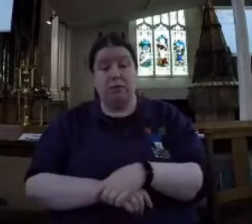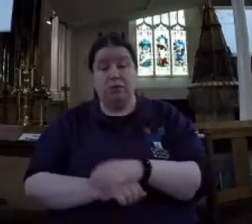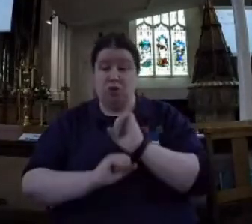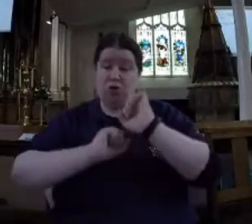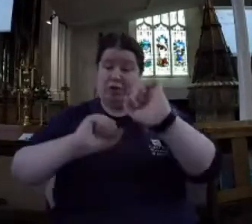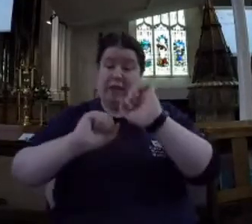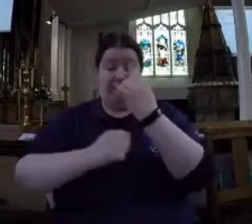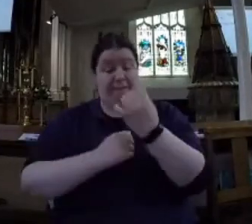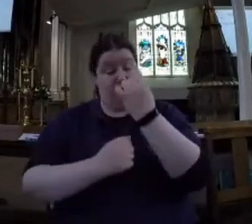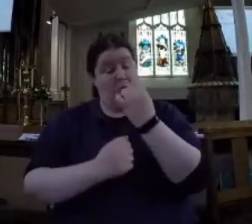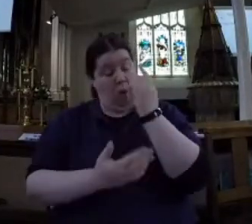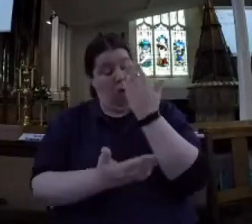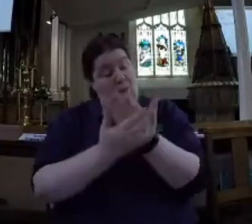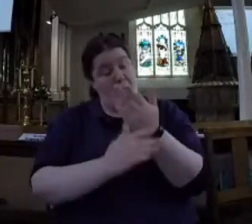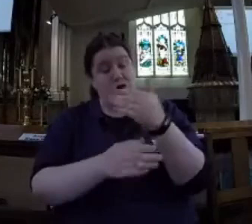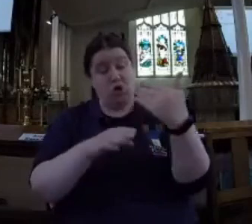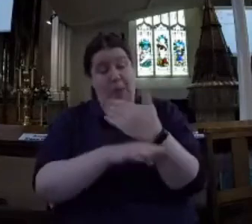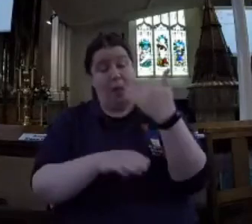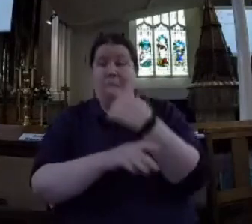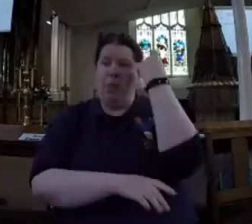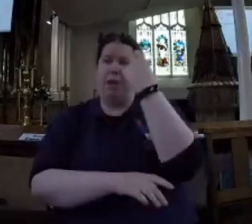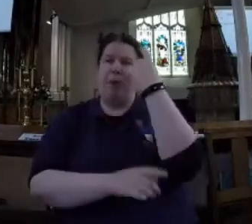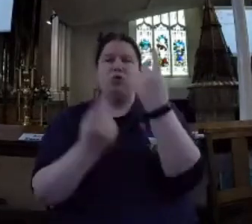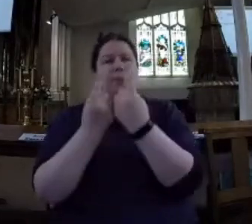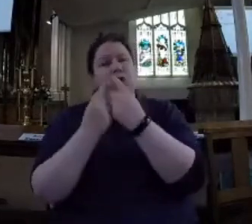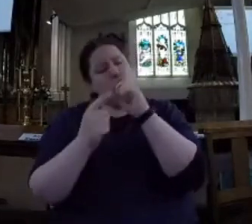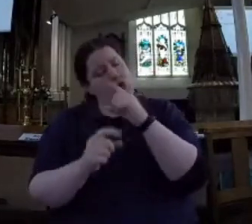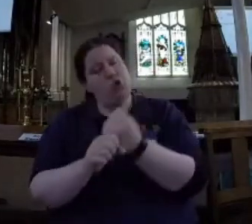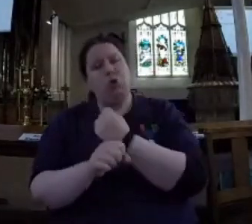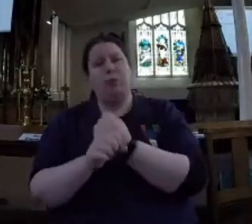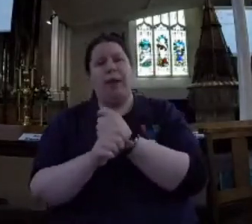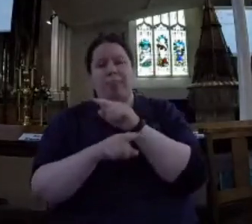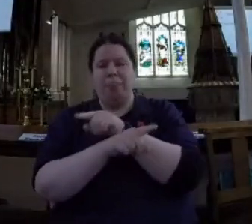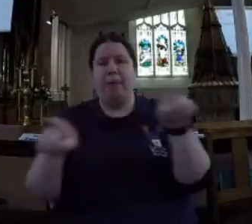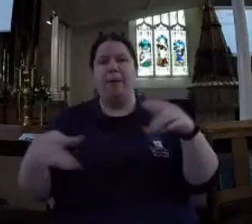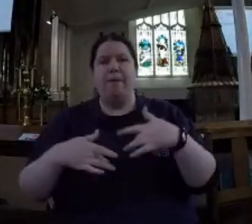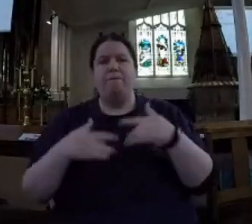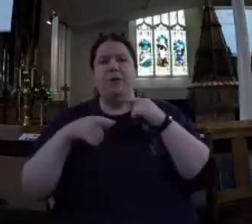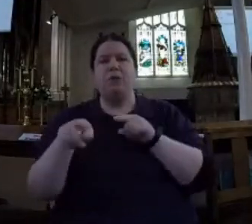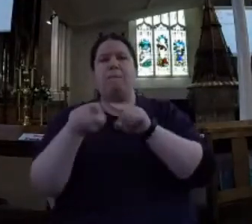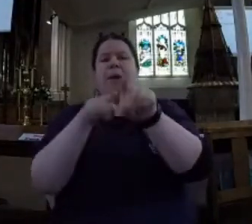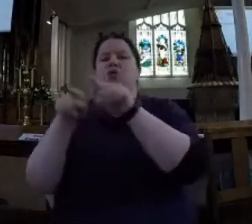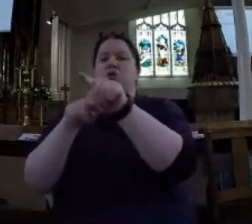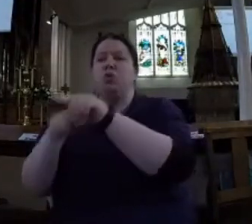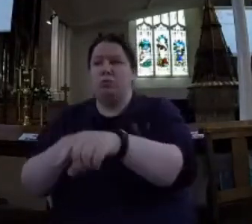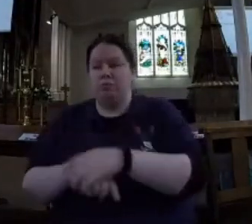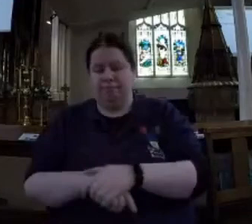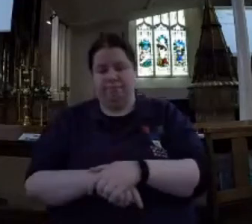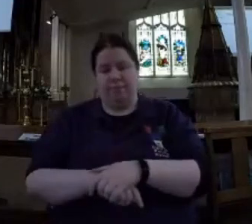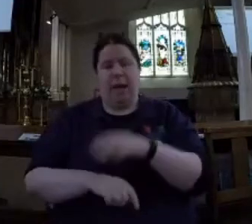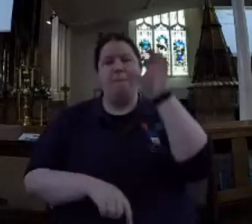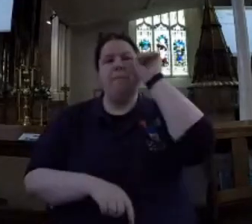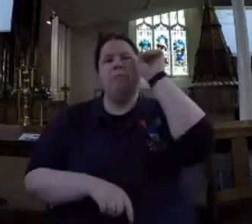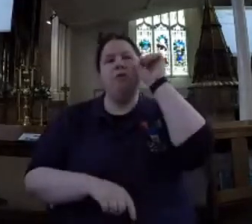job. Think about something you can do for your customers to make them feel special, a memory that will make them